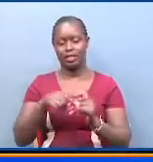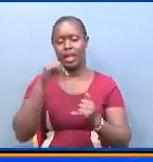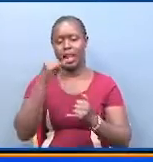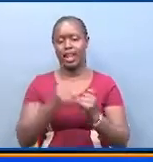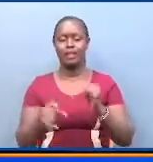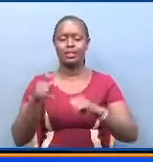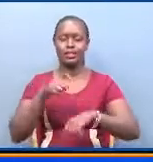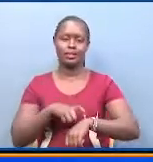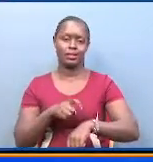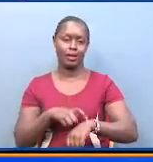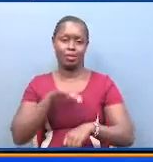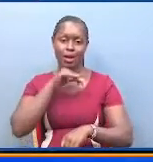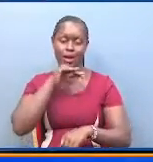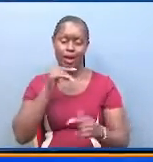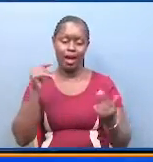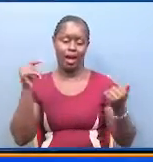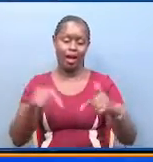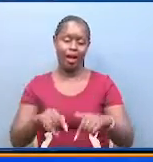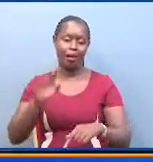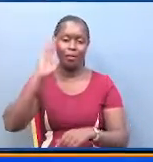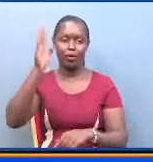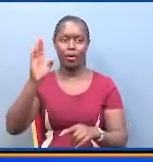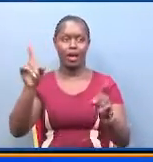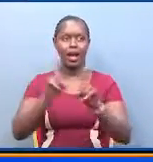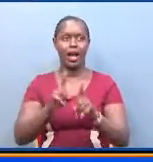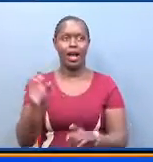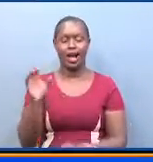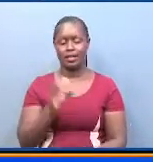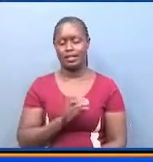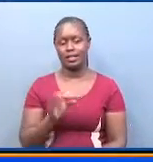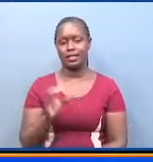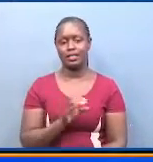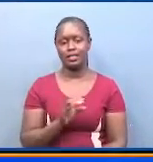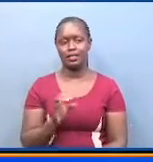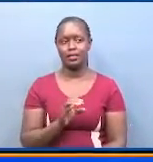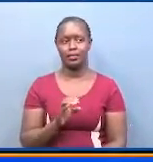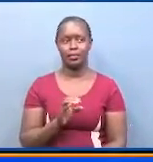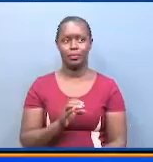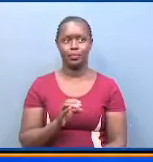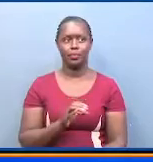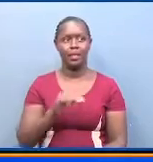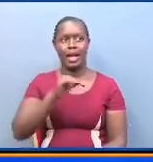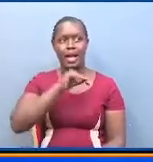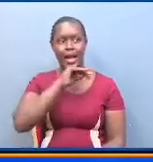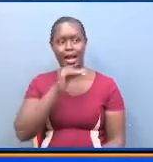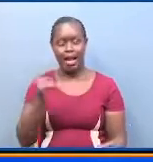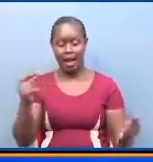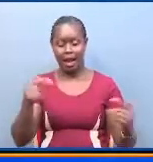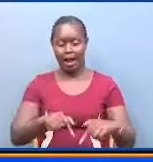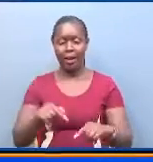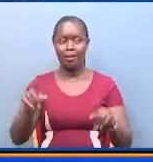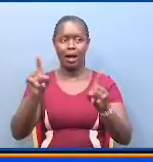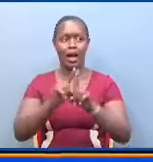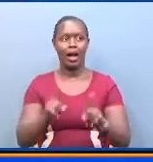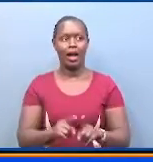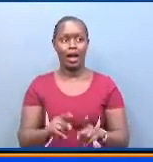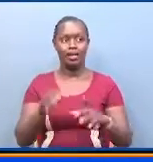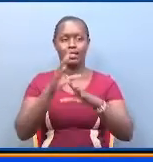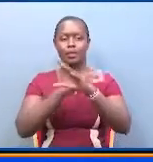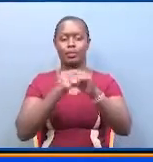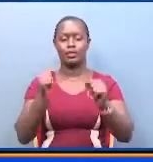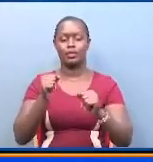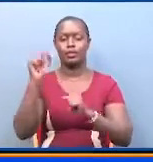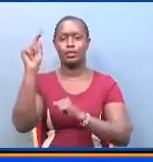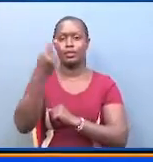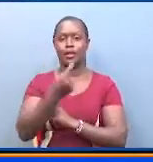mwisho Raila kukuja hapa kama raia. Raila atarudi hapa kama rais wa